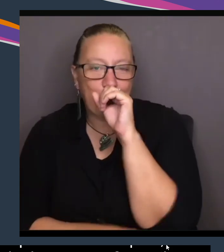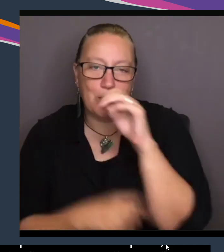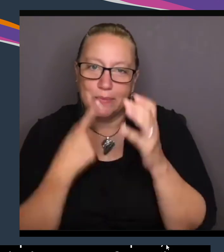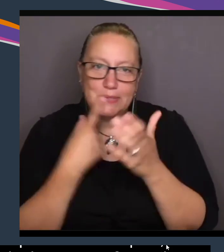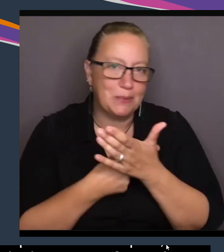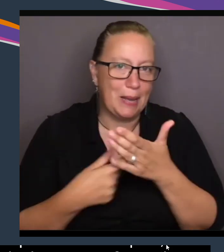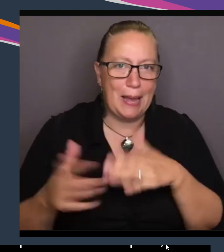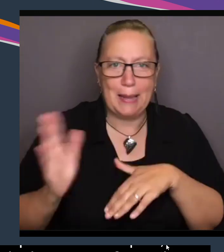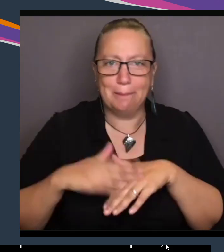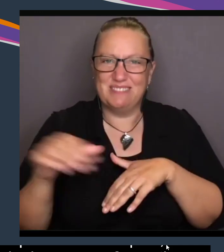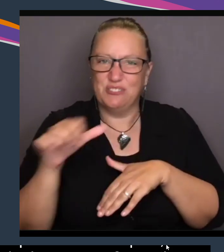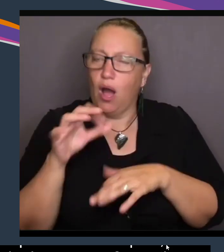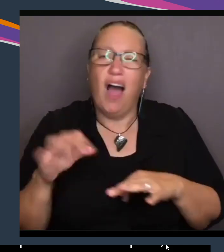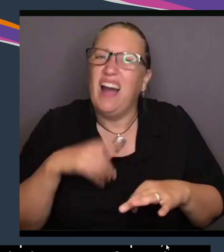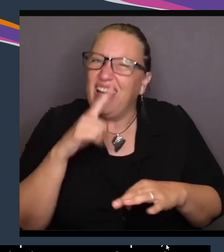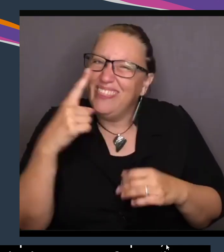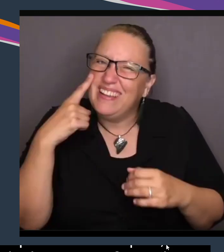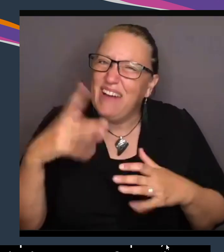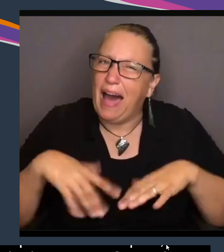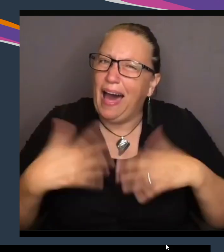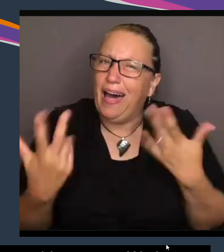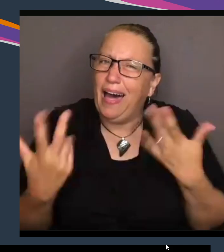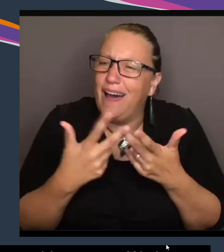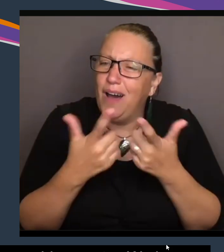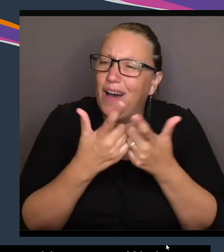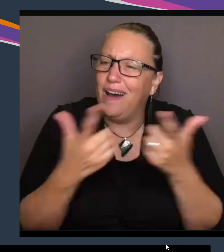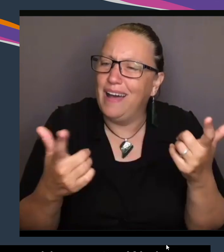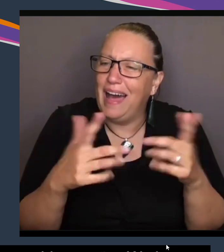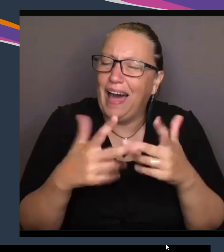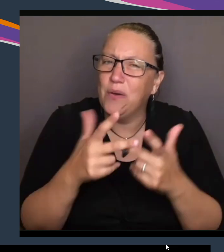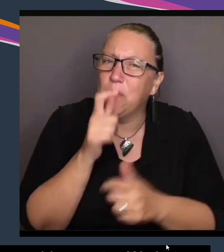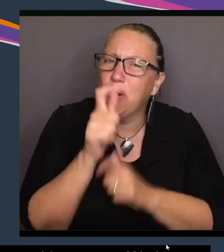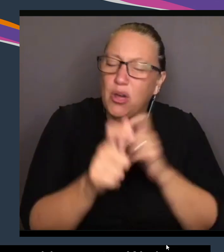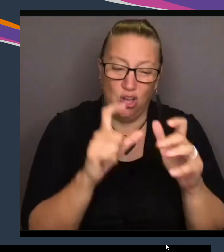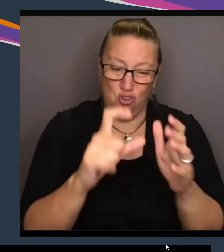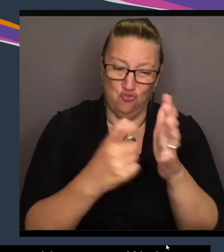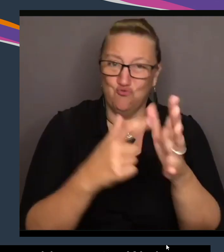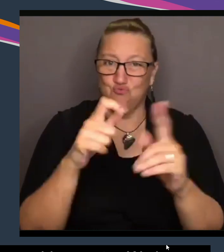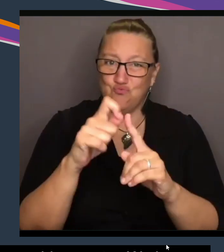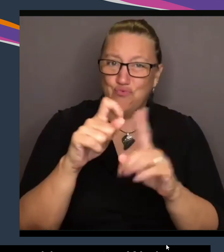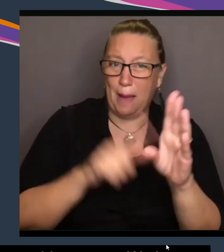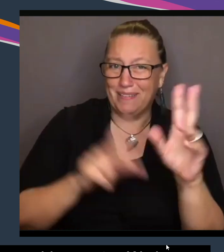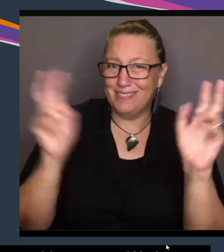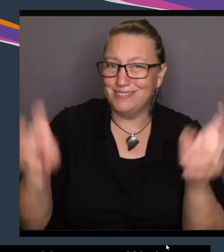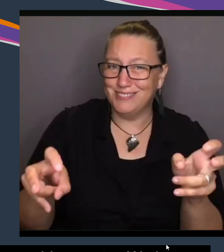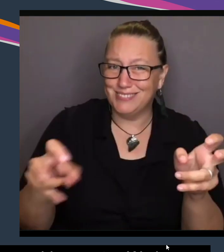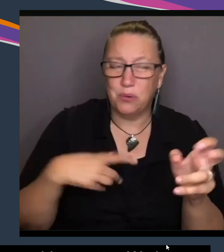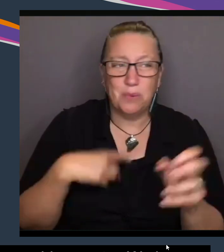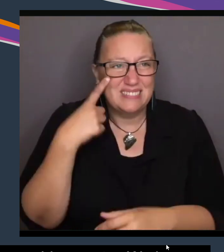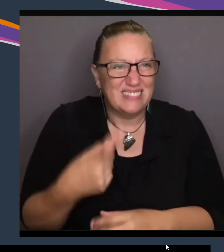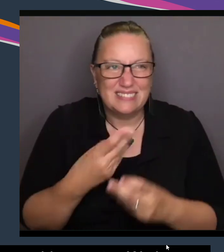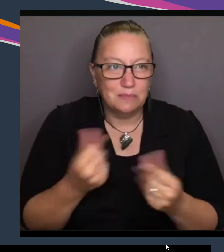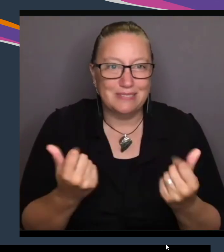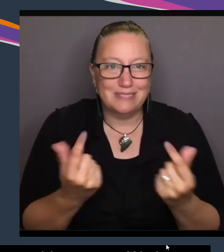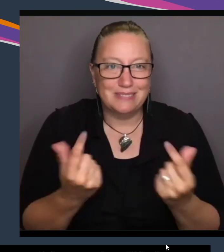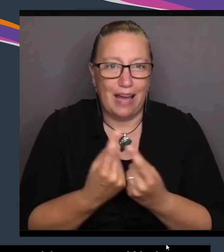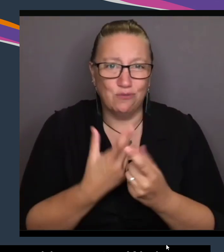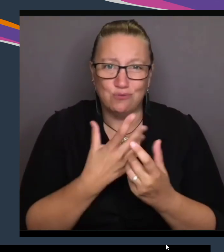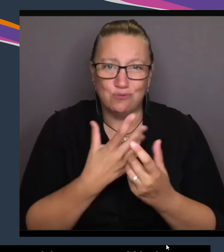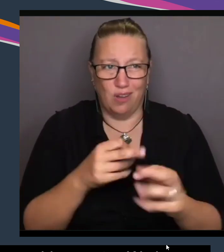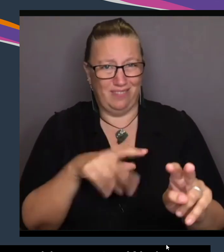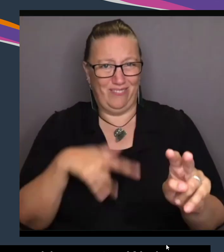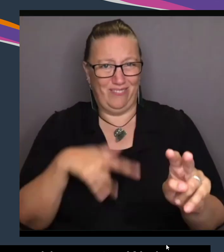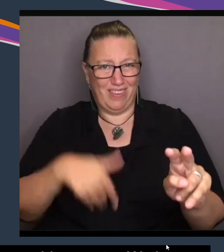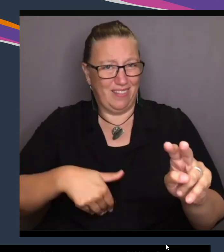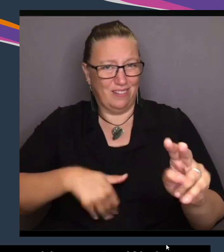I can't think of another word for it. And it is true, eh? We've seen some stuff that doesn't sit well.